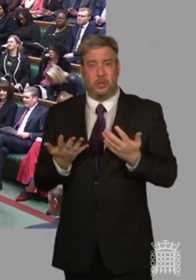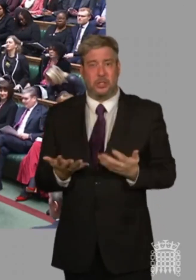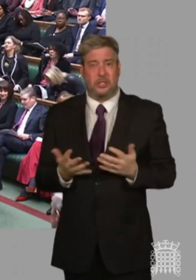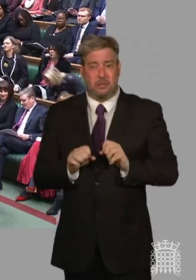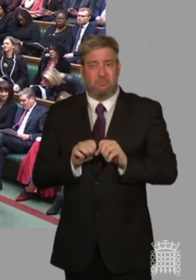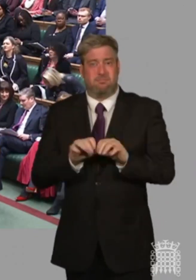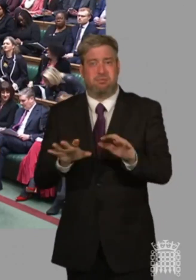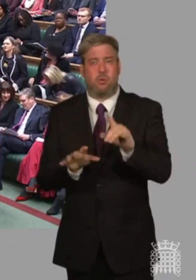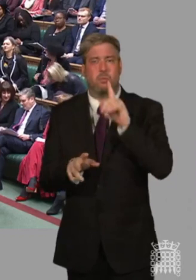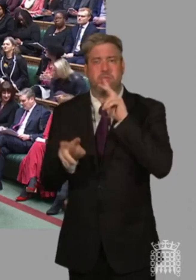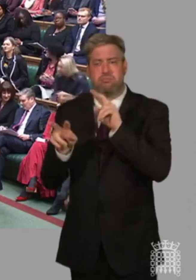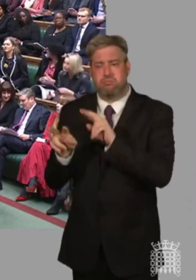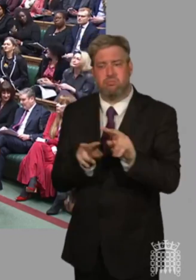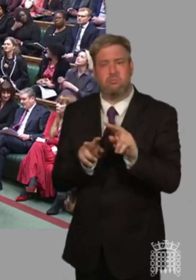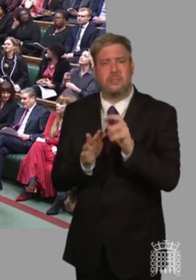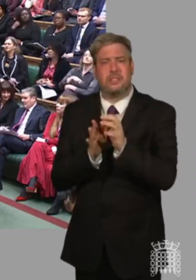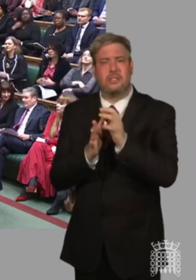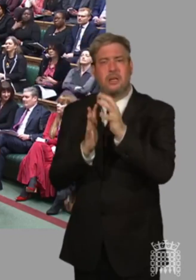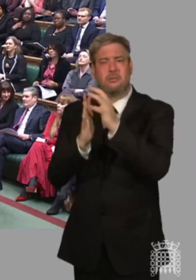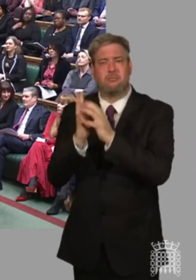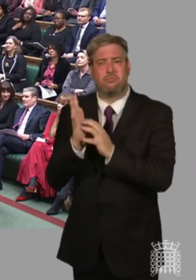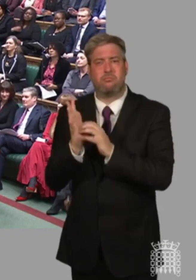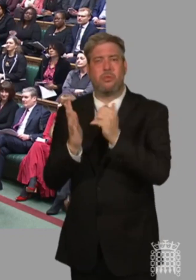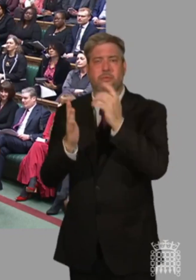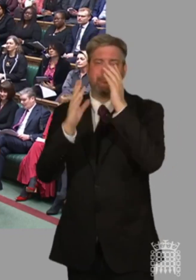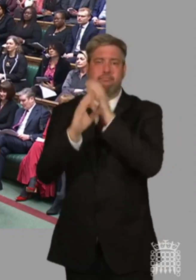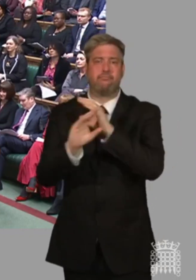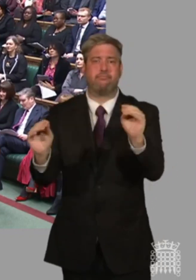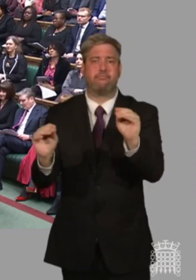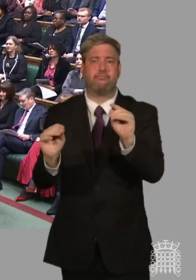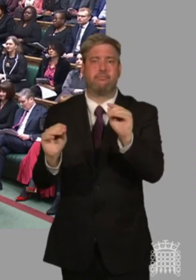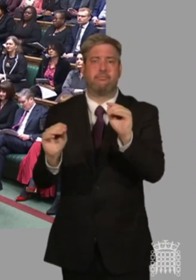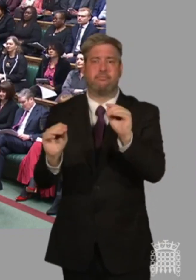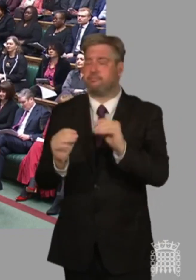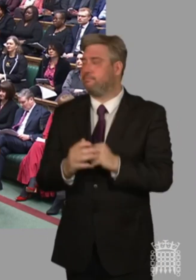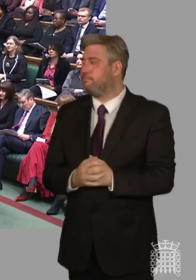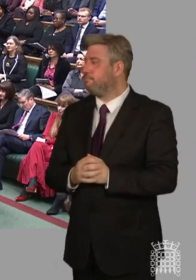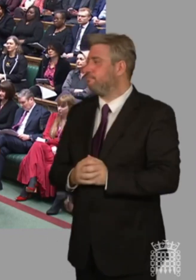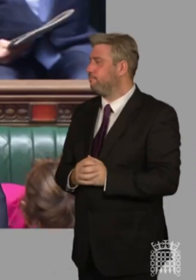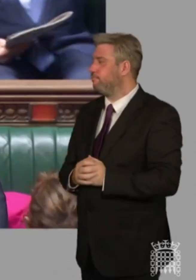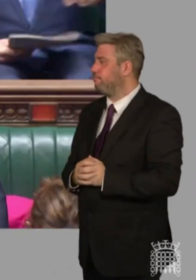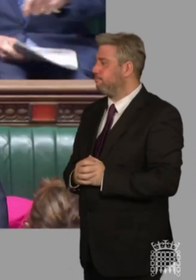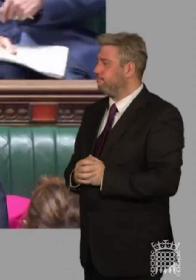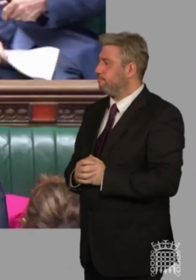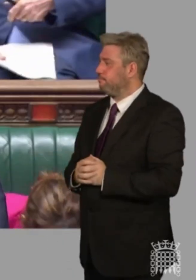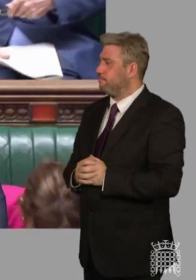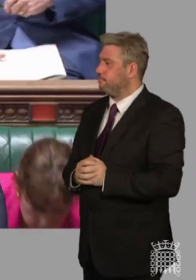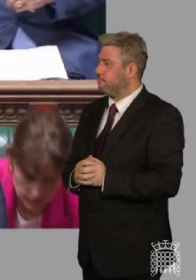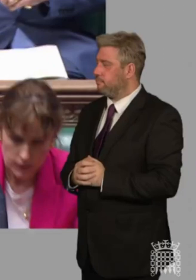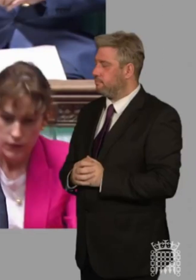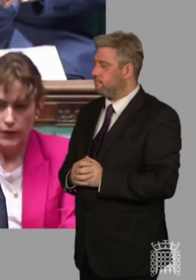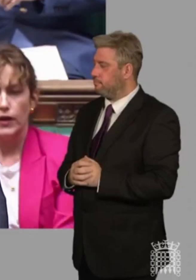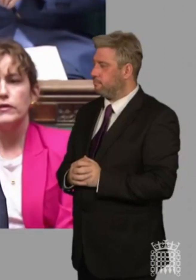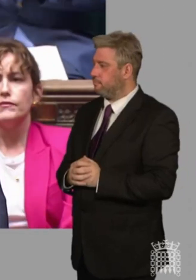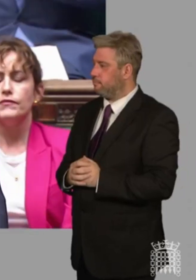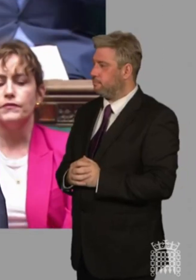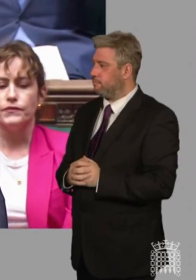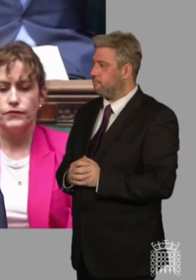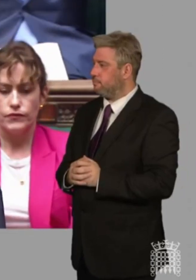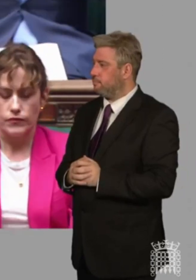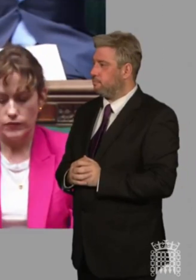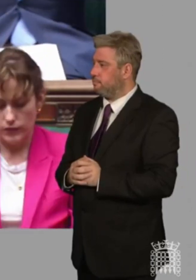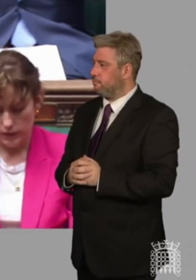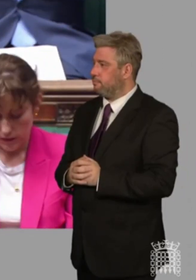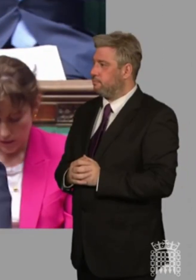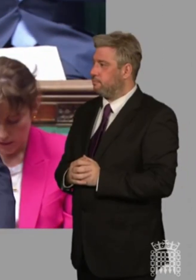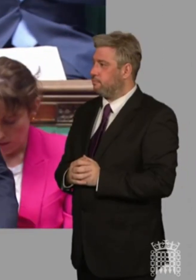Minister. Mr. Speaker, I know the thoughts of the House and the country are with the King and his family. We